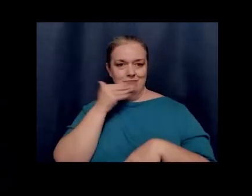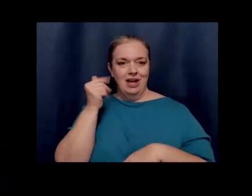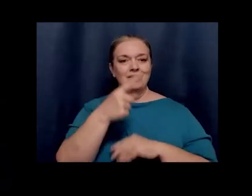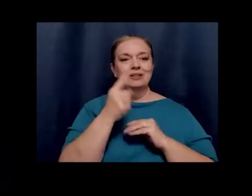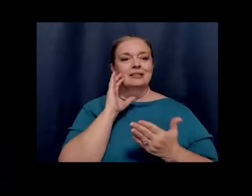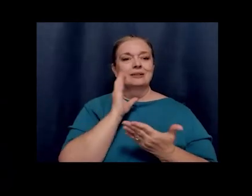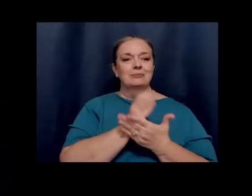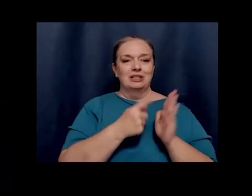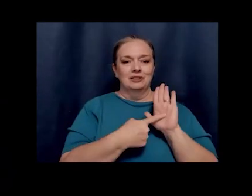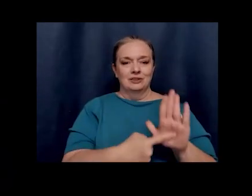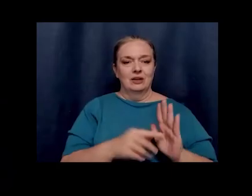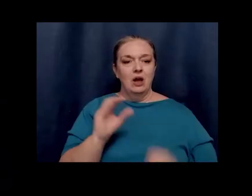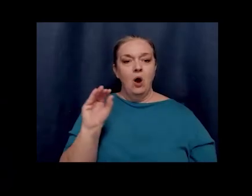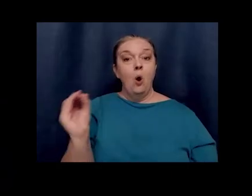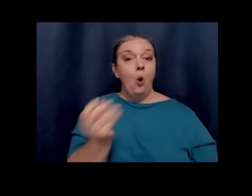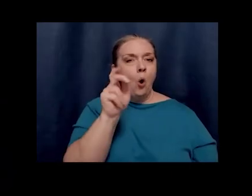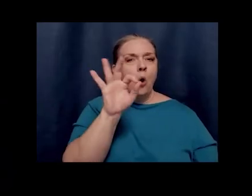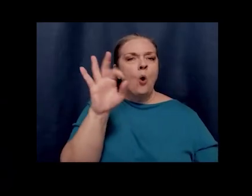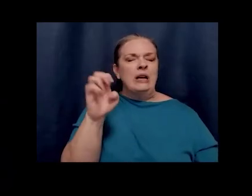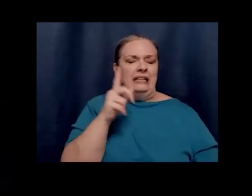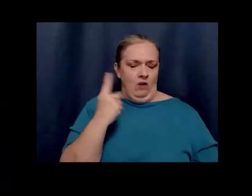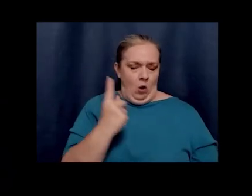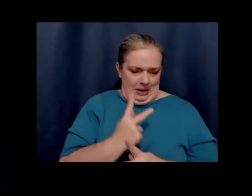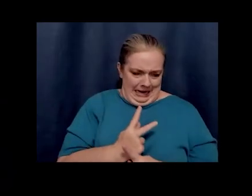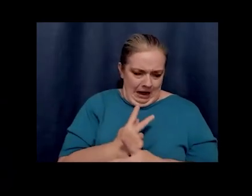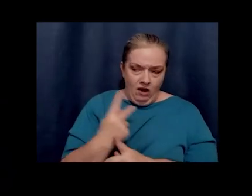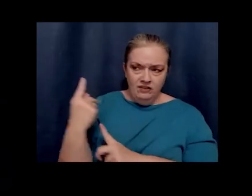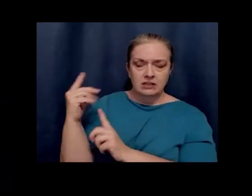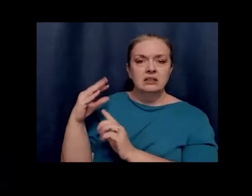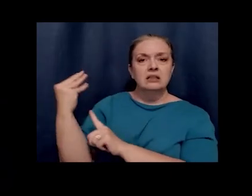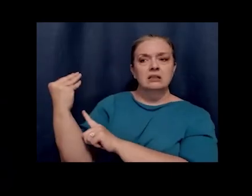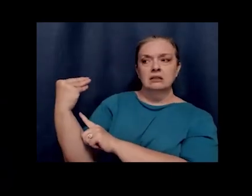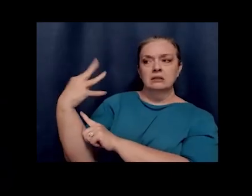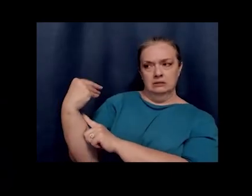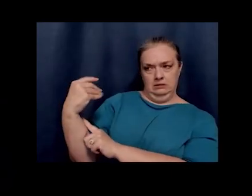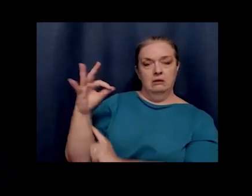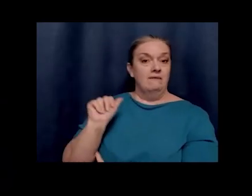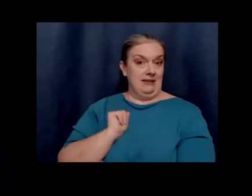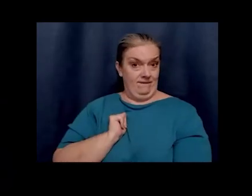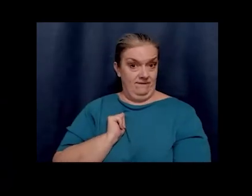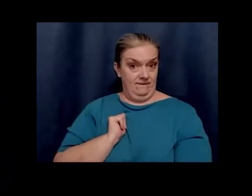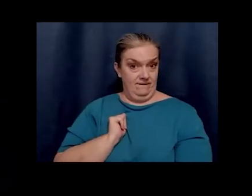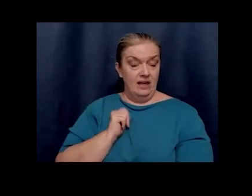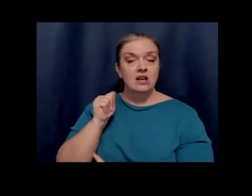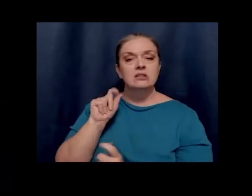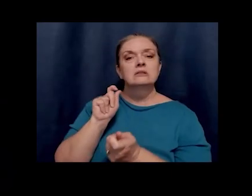O'Keeffe carefully crafted her persona through images that she had taken of herself. She chose specific photographers